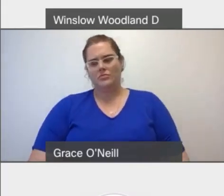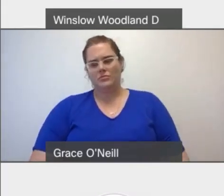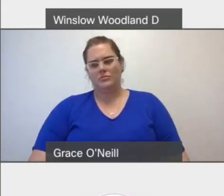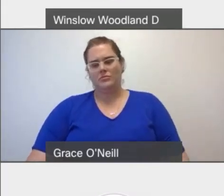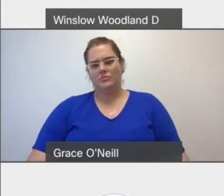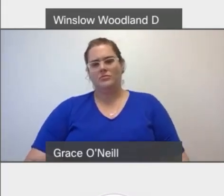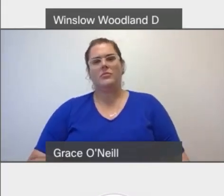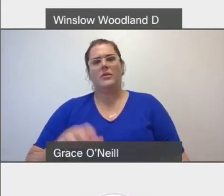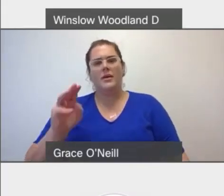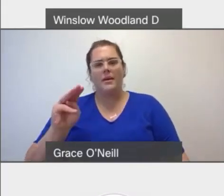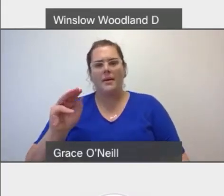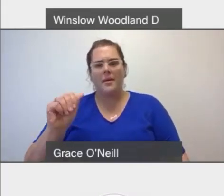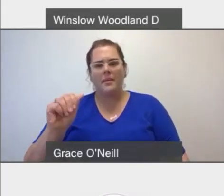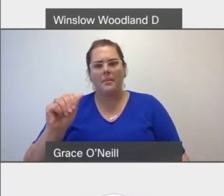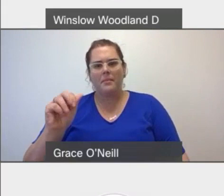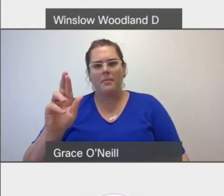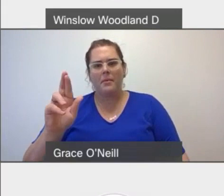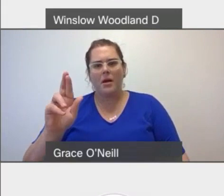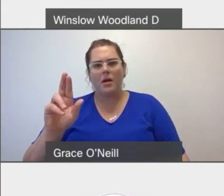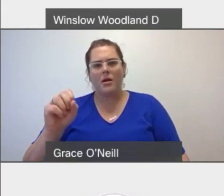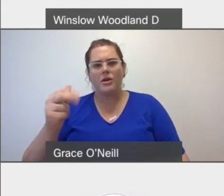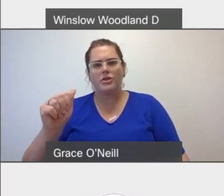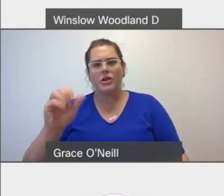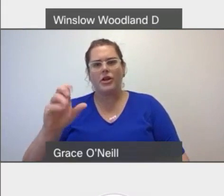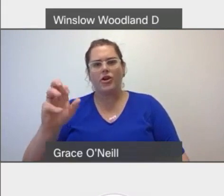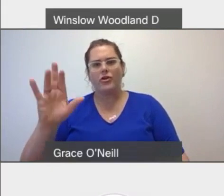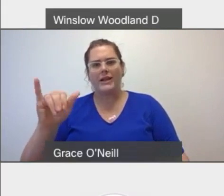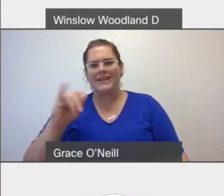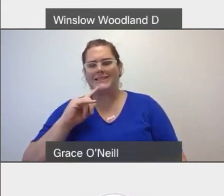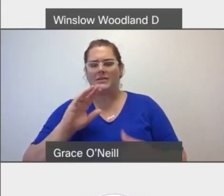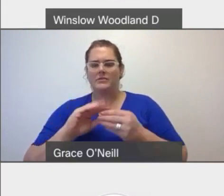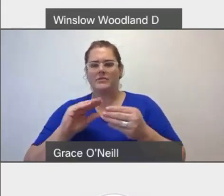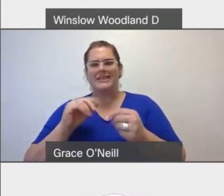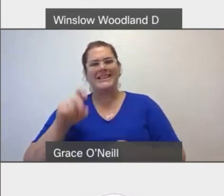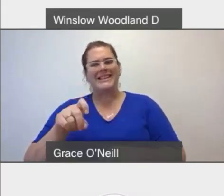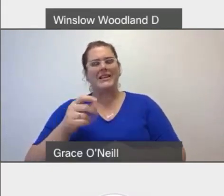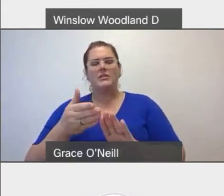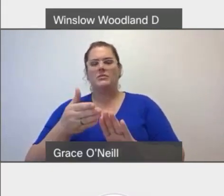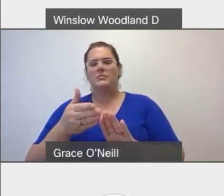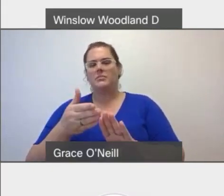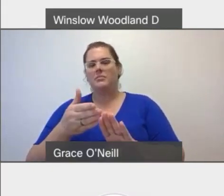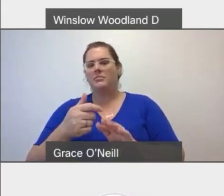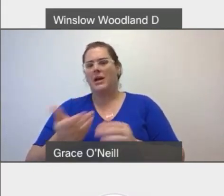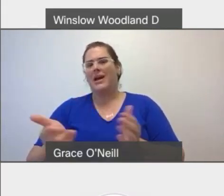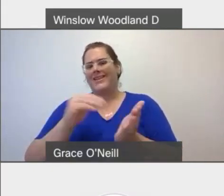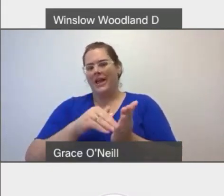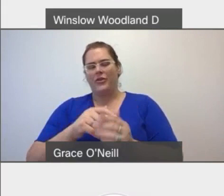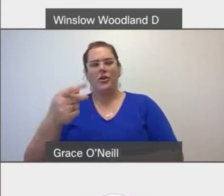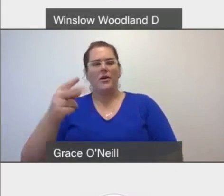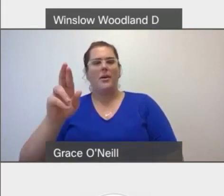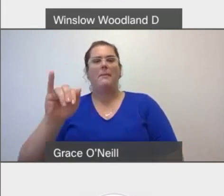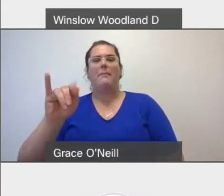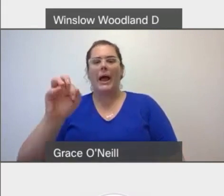Marcia Curry is sharing we would need a new prior authorization, as some people's prior authorization was removed since they were not